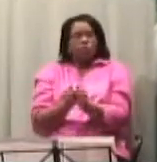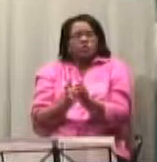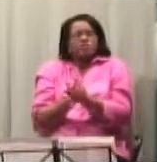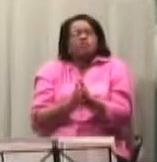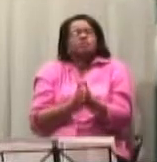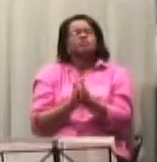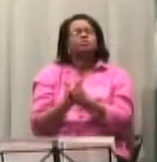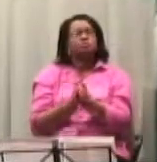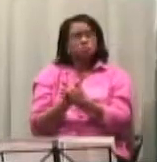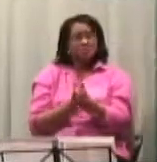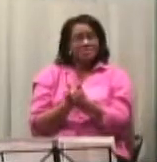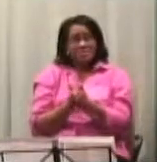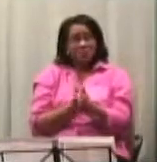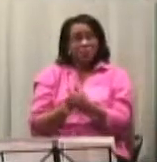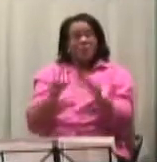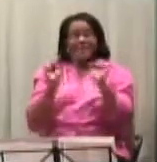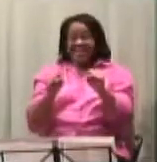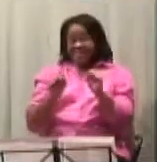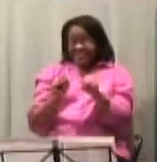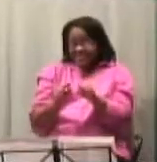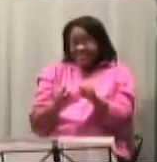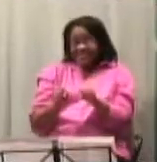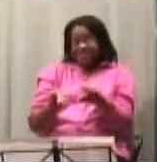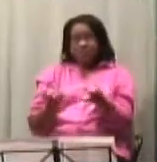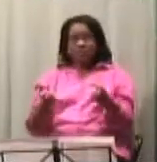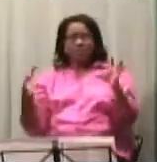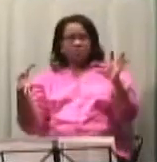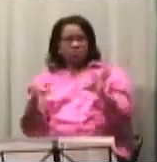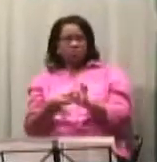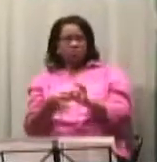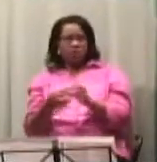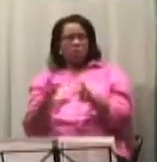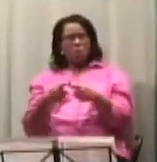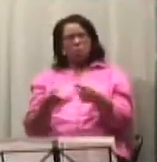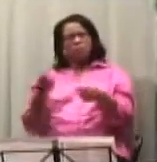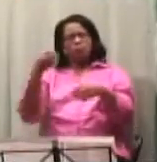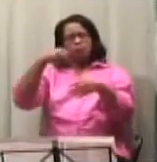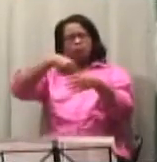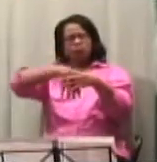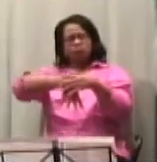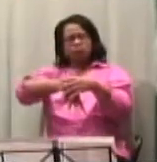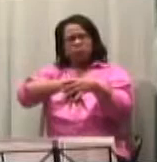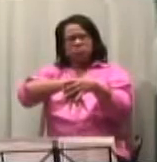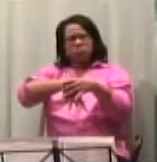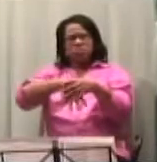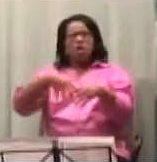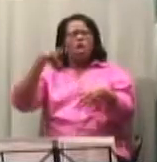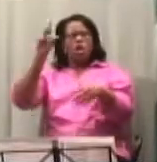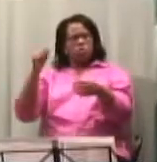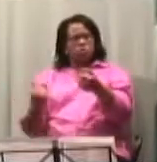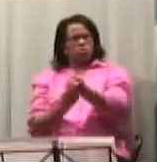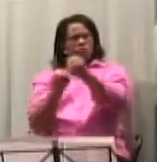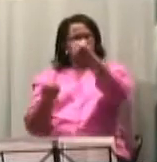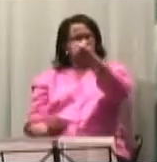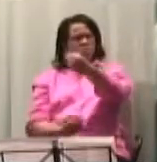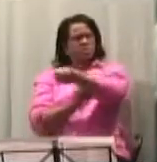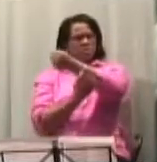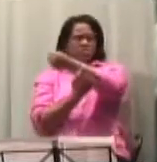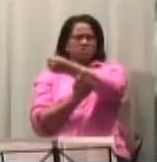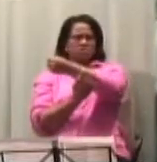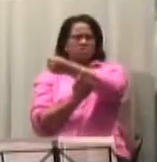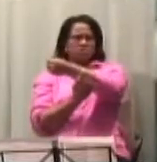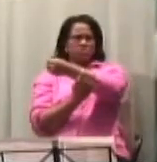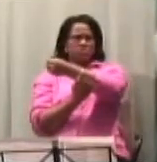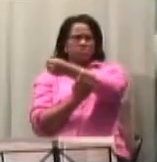But unfortunately, there are no roots, and these seeds will